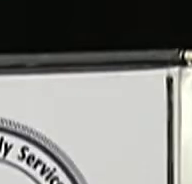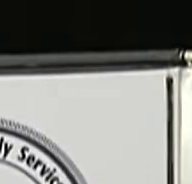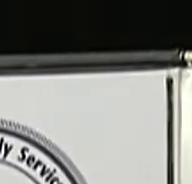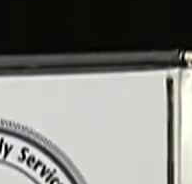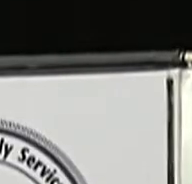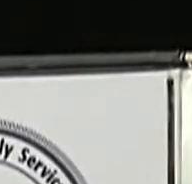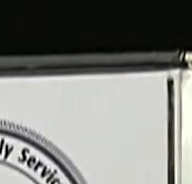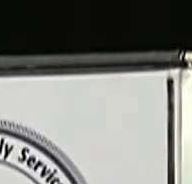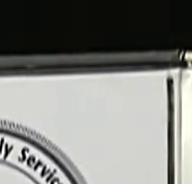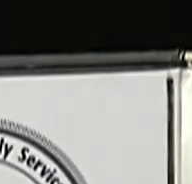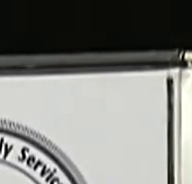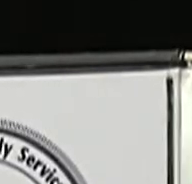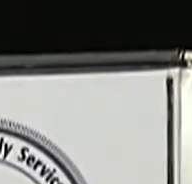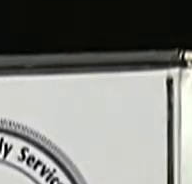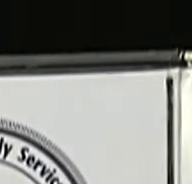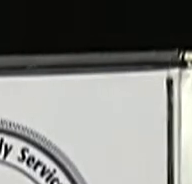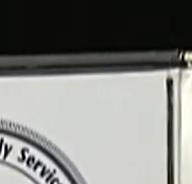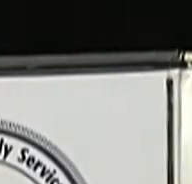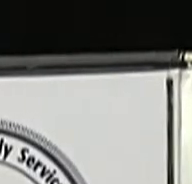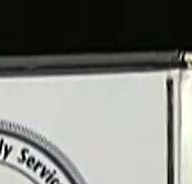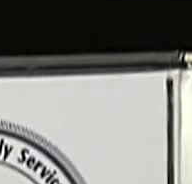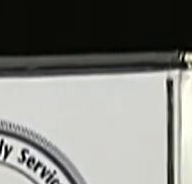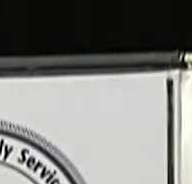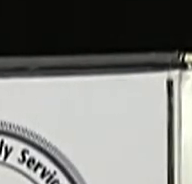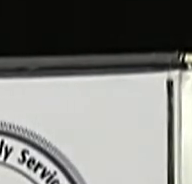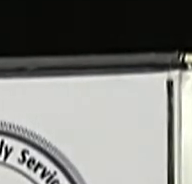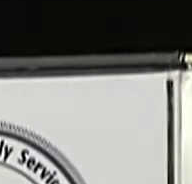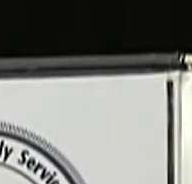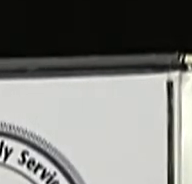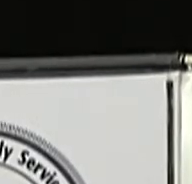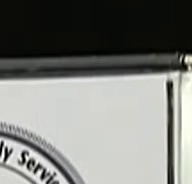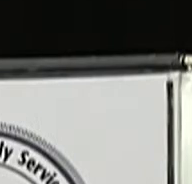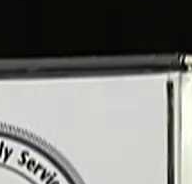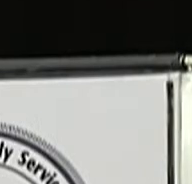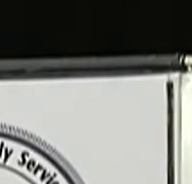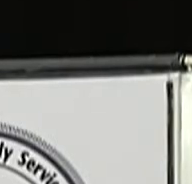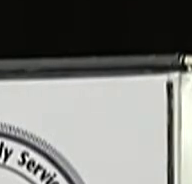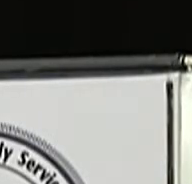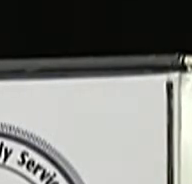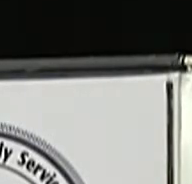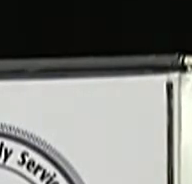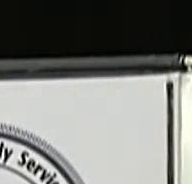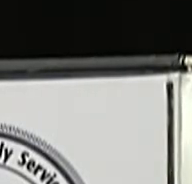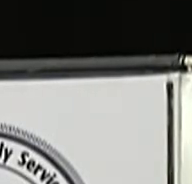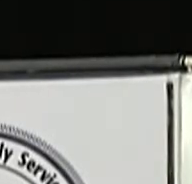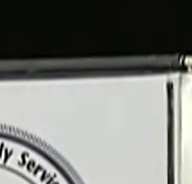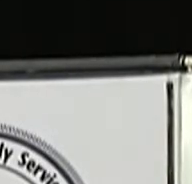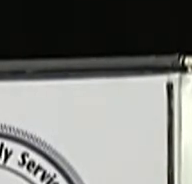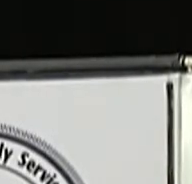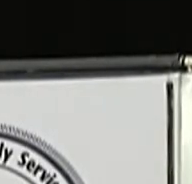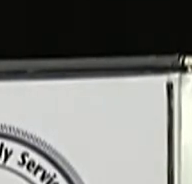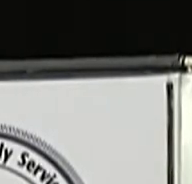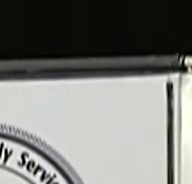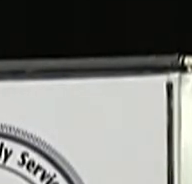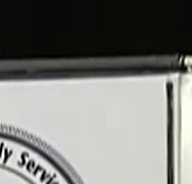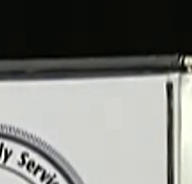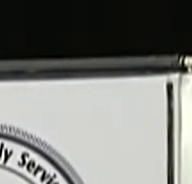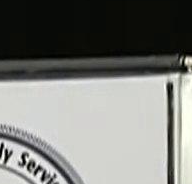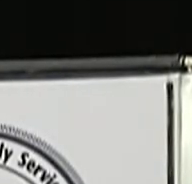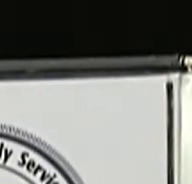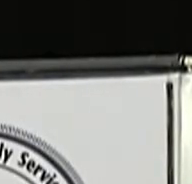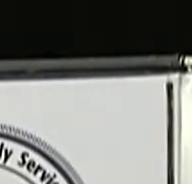silence in honoring the memory of the late former CEO of the